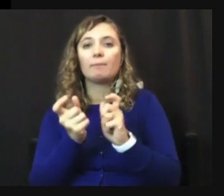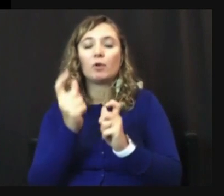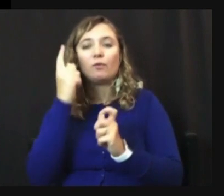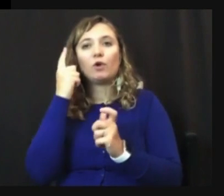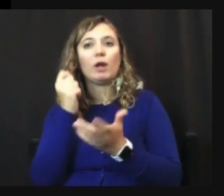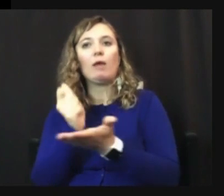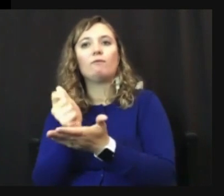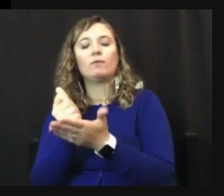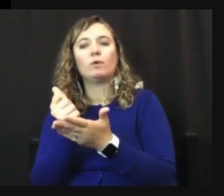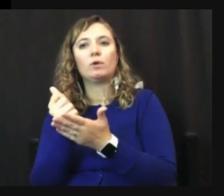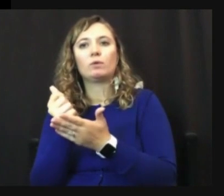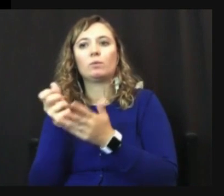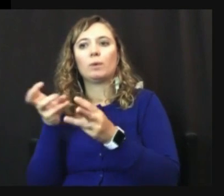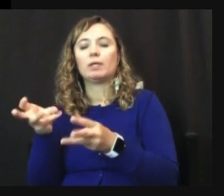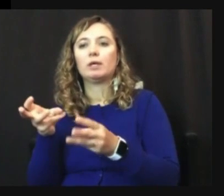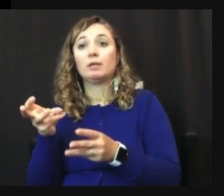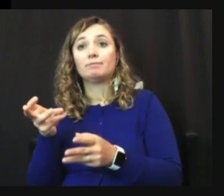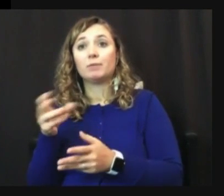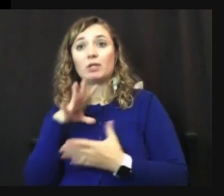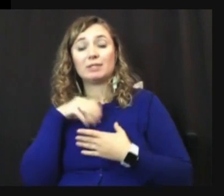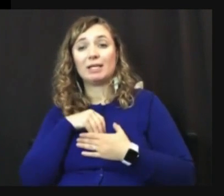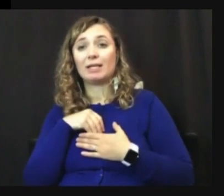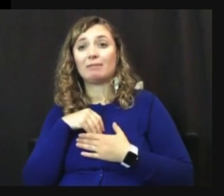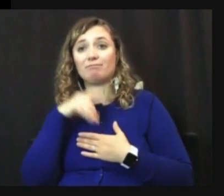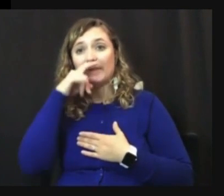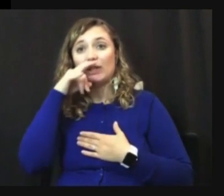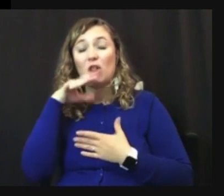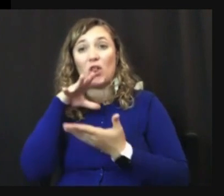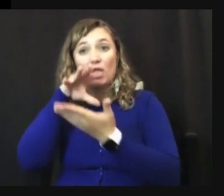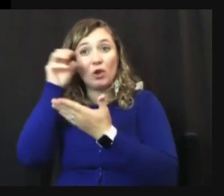learn to navigate social environments while not